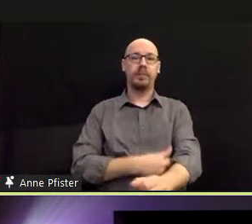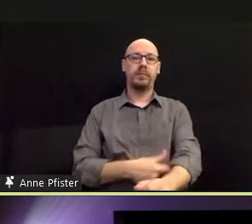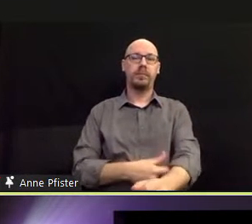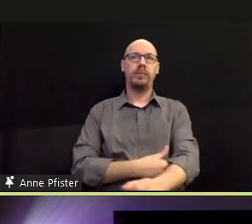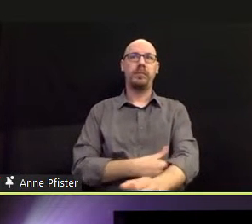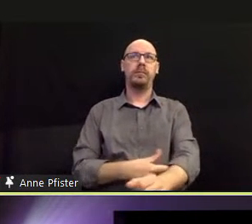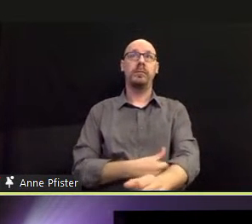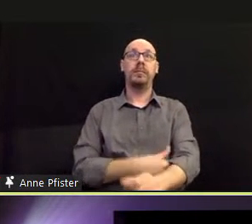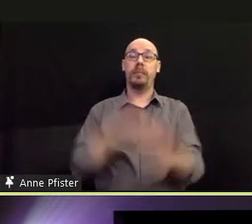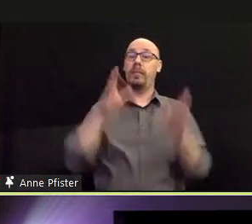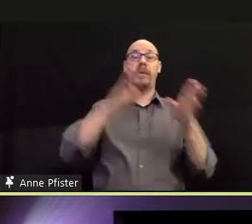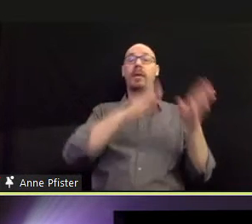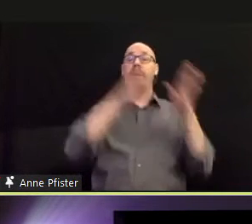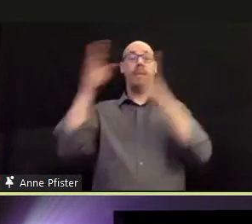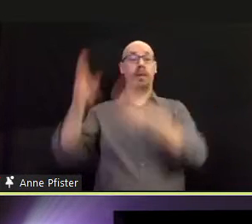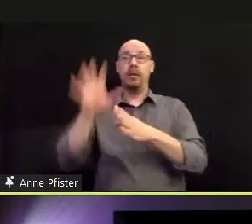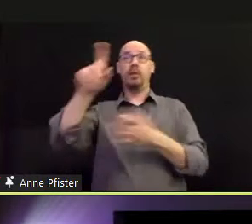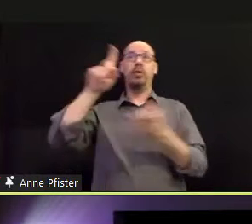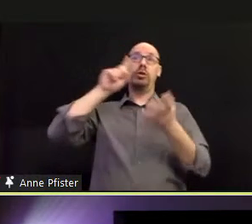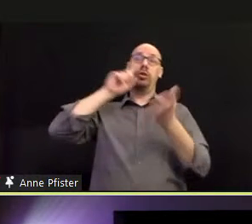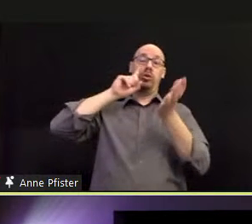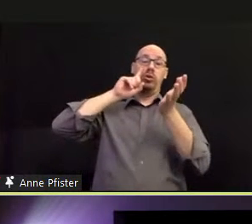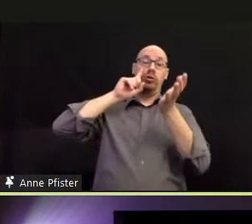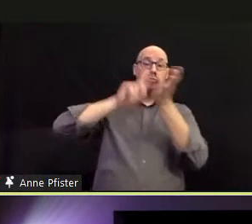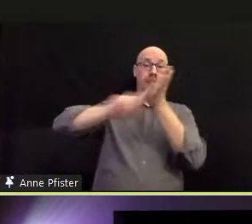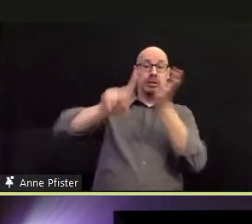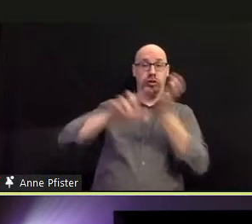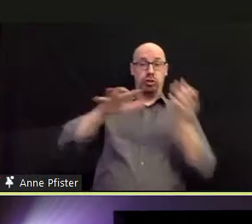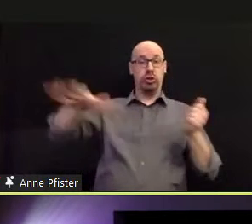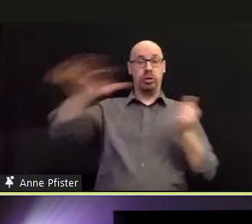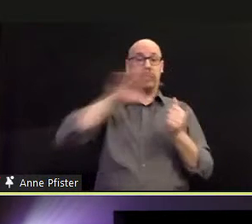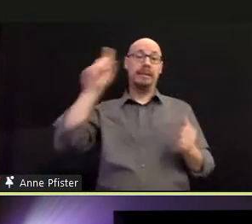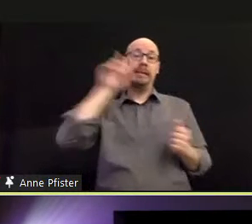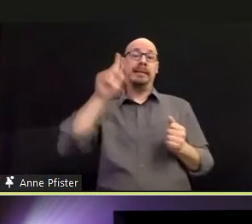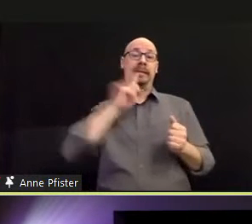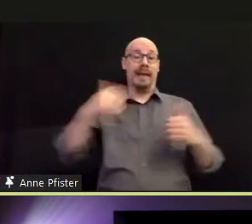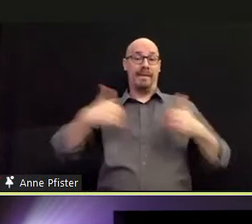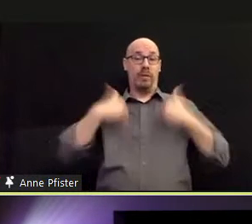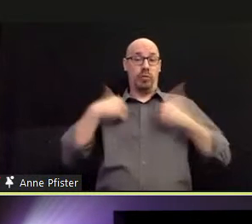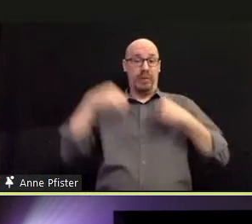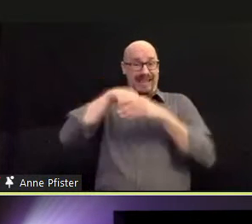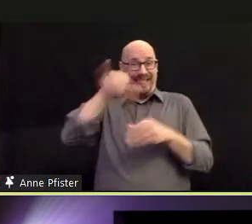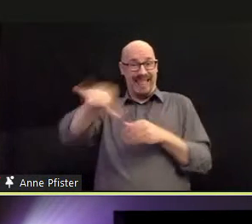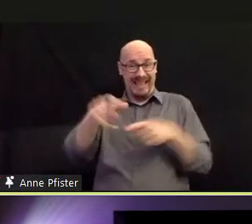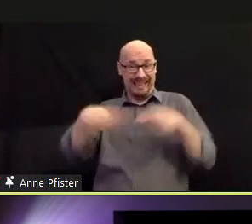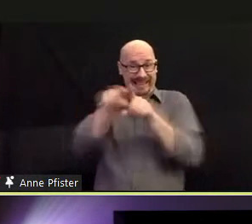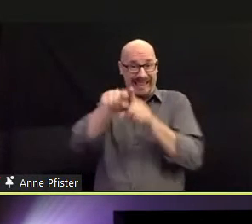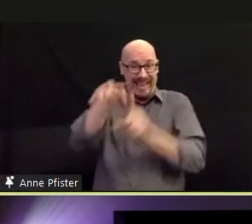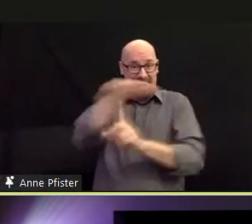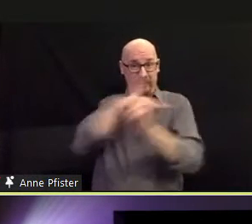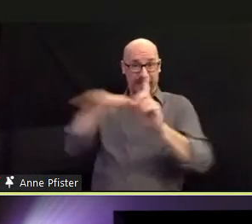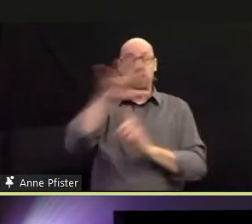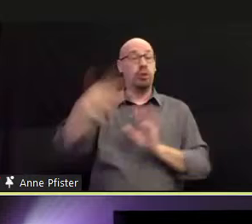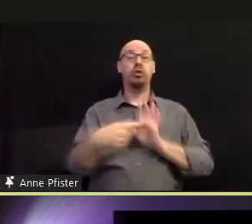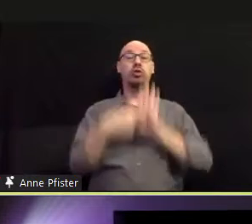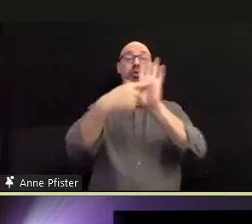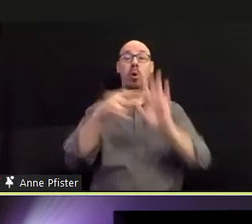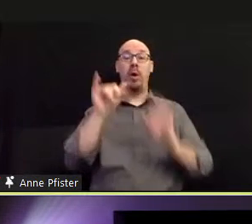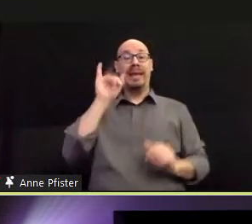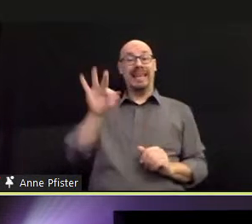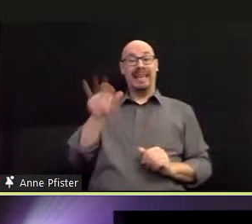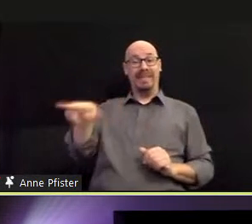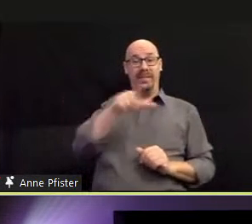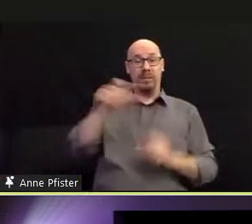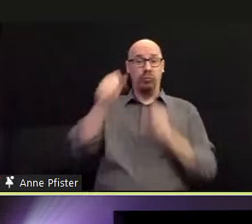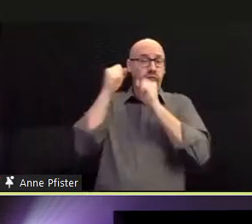my research among deaf youth in the same setting reveals how in LSM-rich environments where